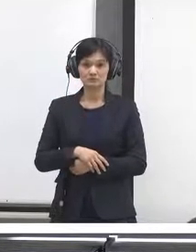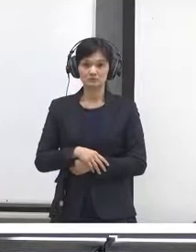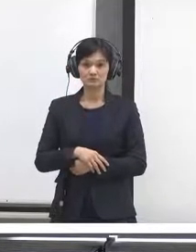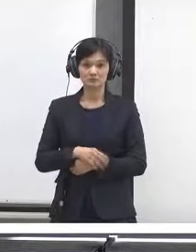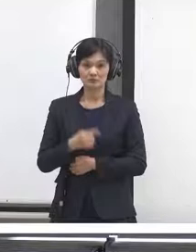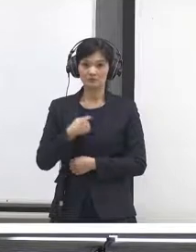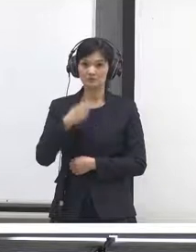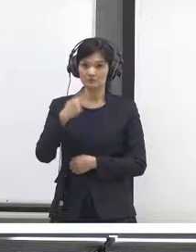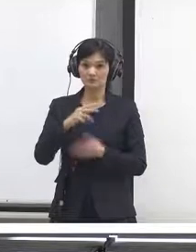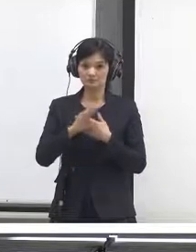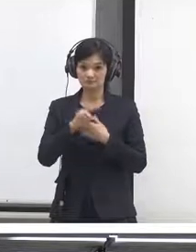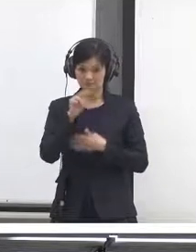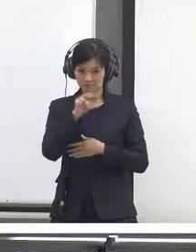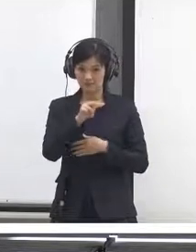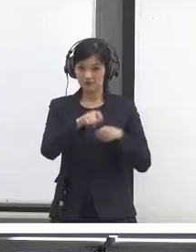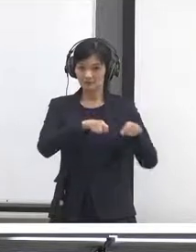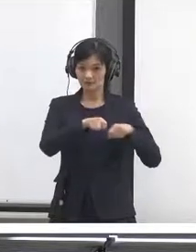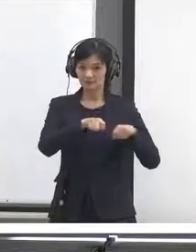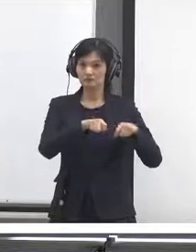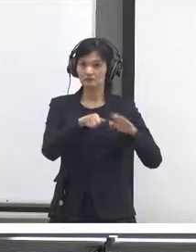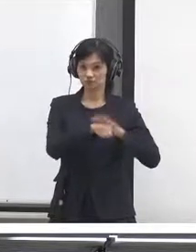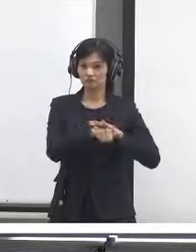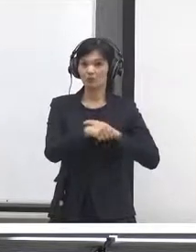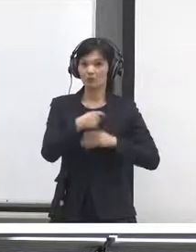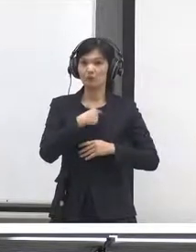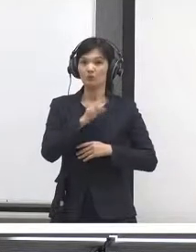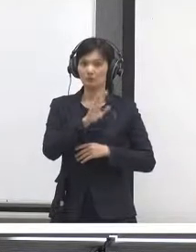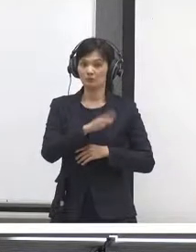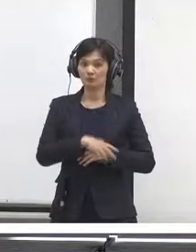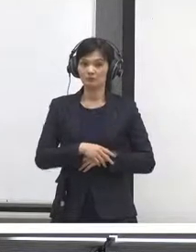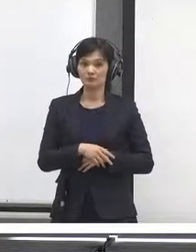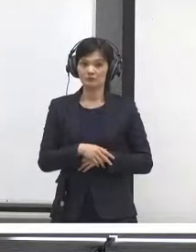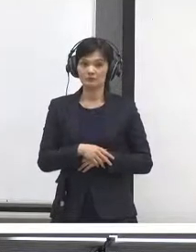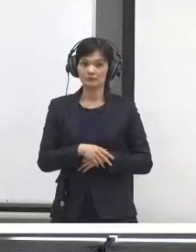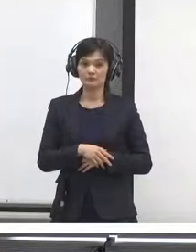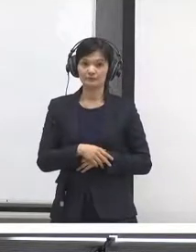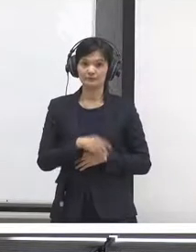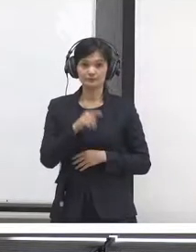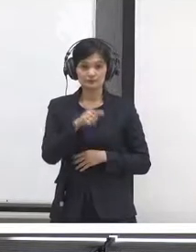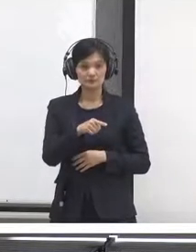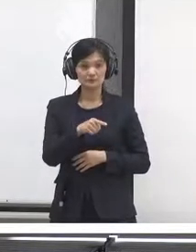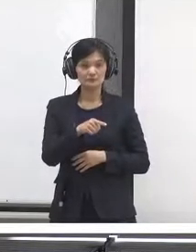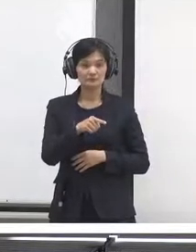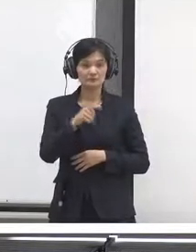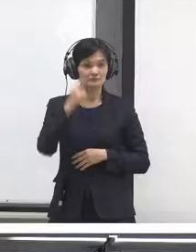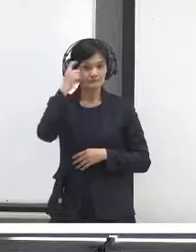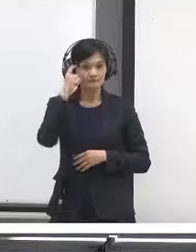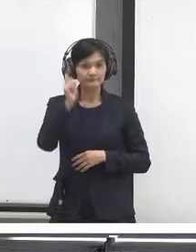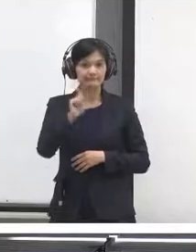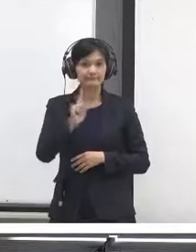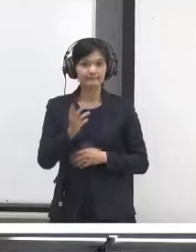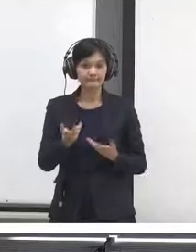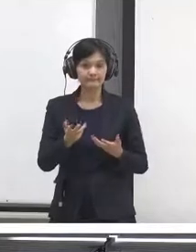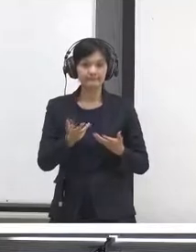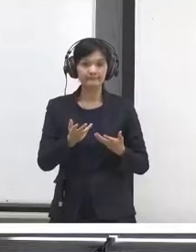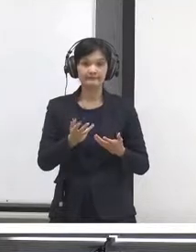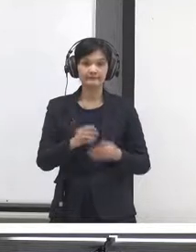judge in Korea. I have some blurred memories that I said hello to